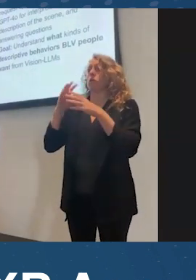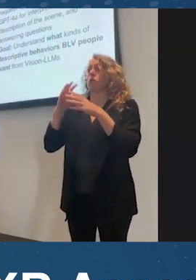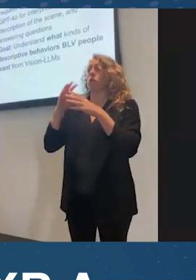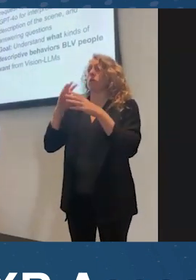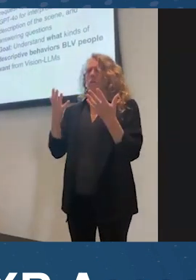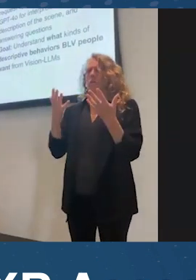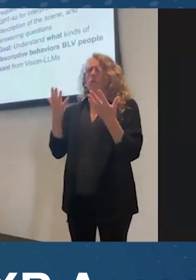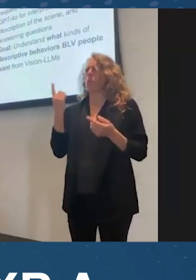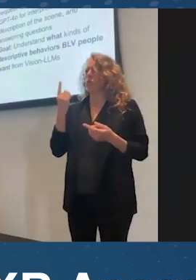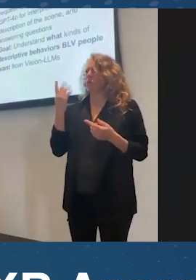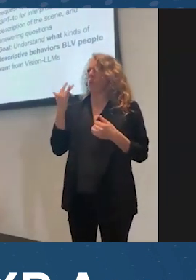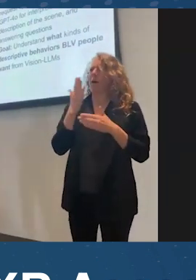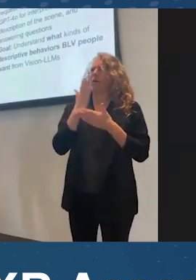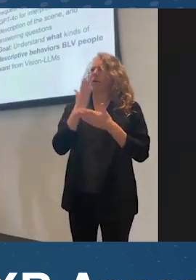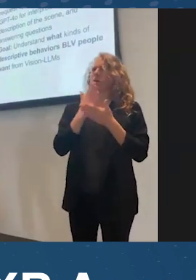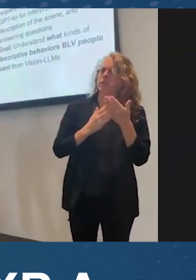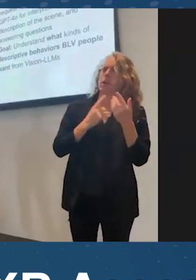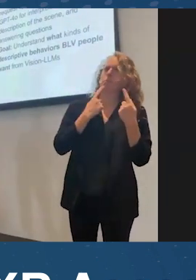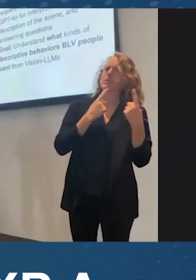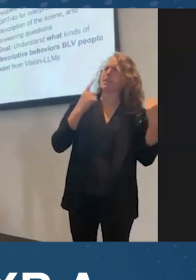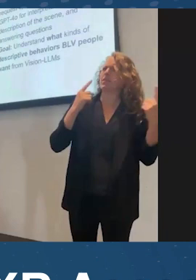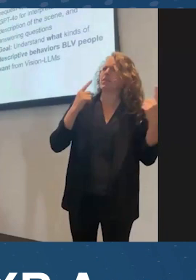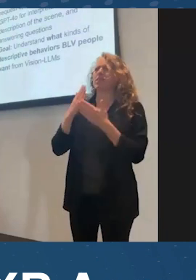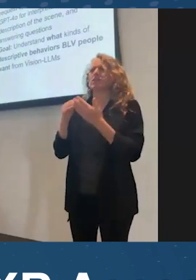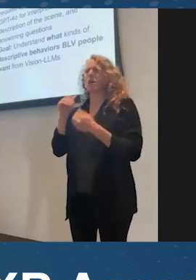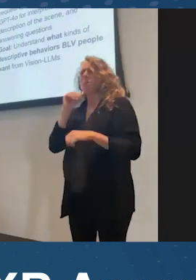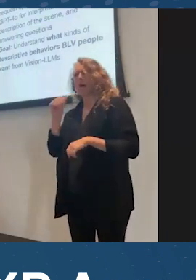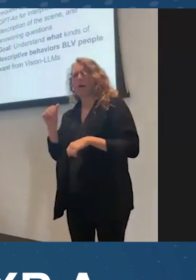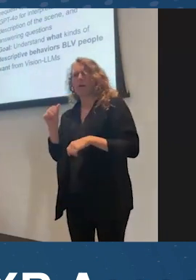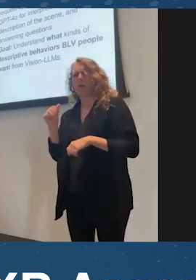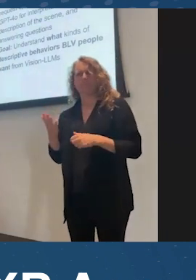succeed with them and then others do not do so much.